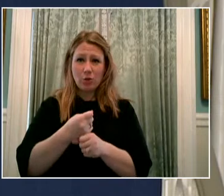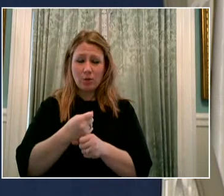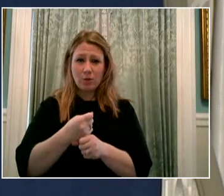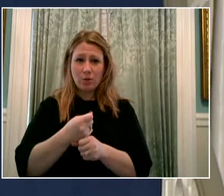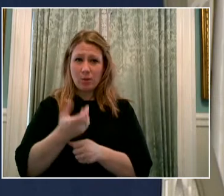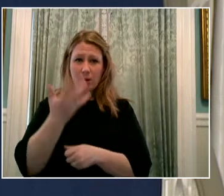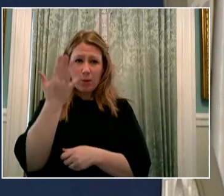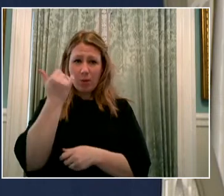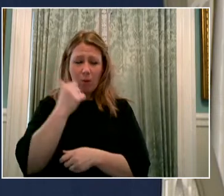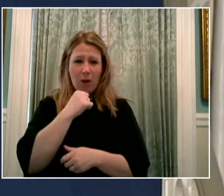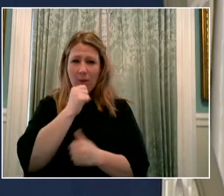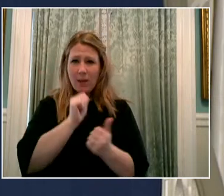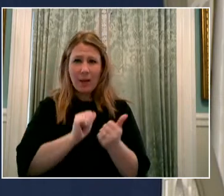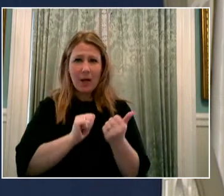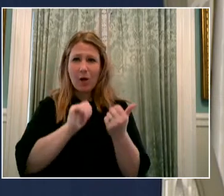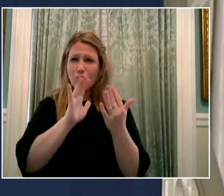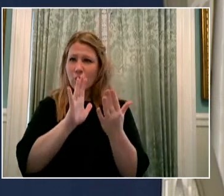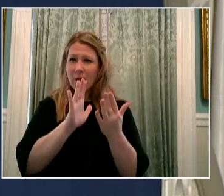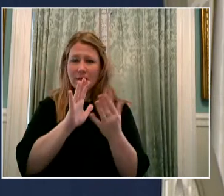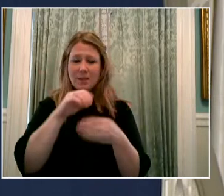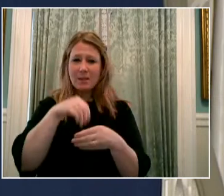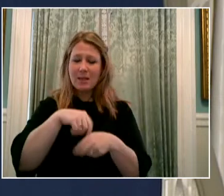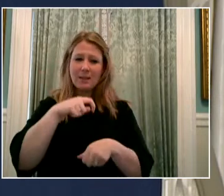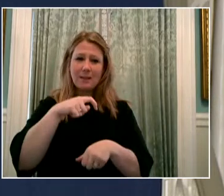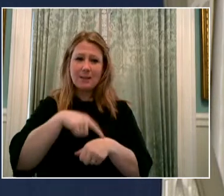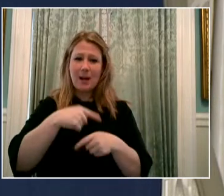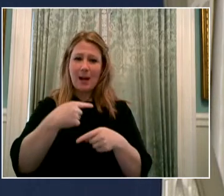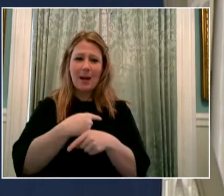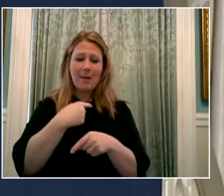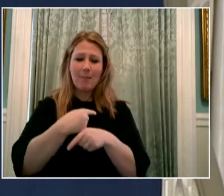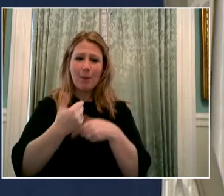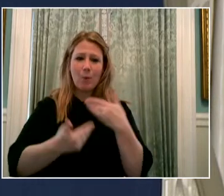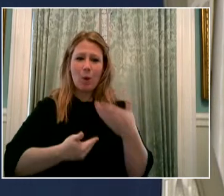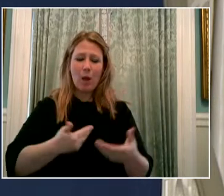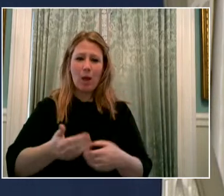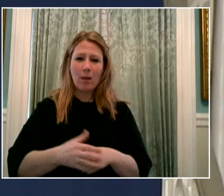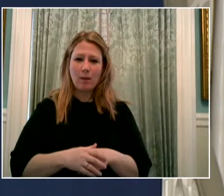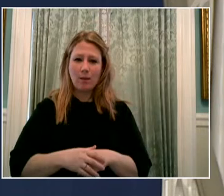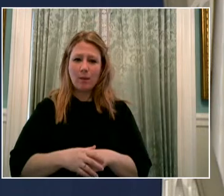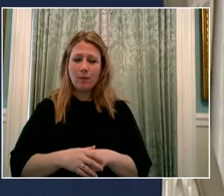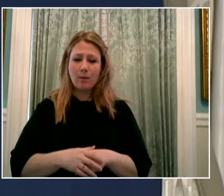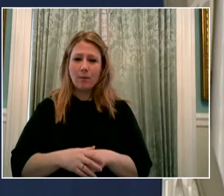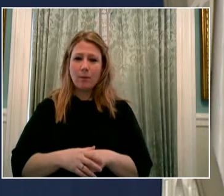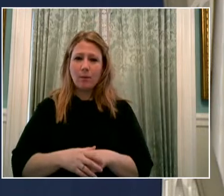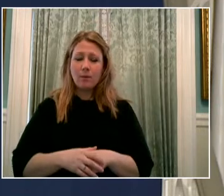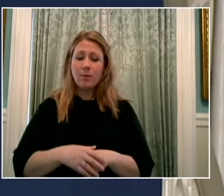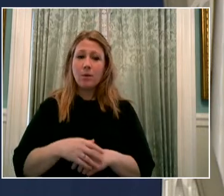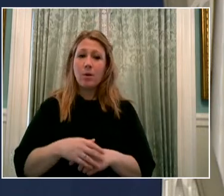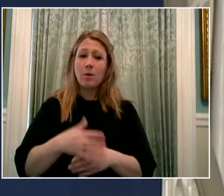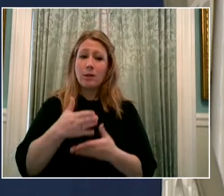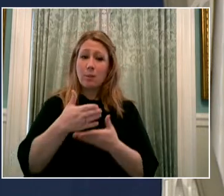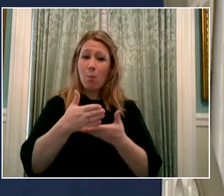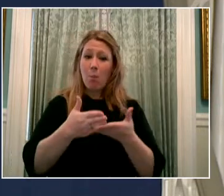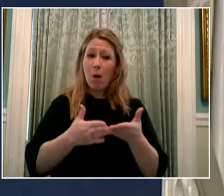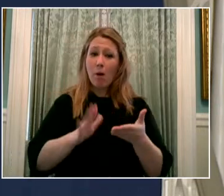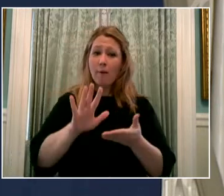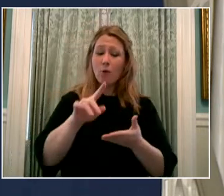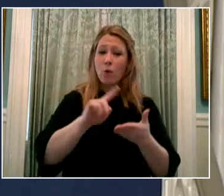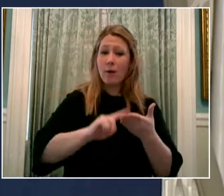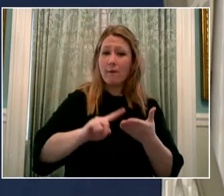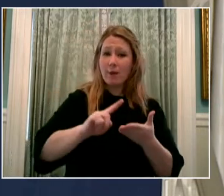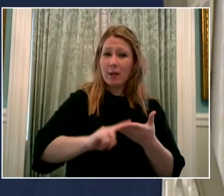or addressed in a timely way? And as part of your investigation, do you see, in the